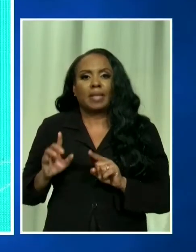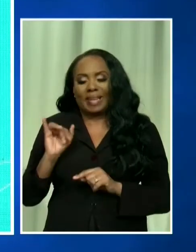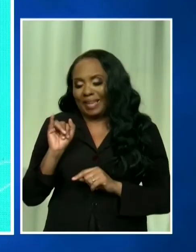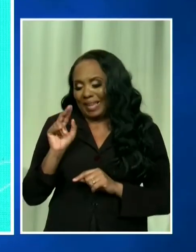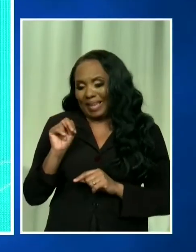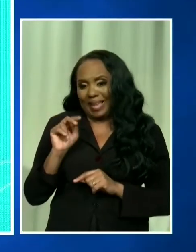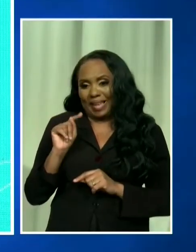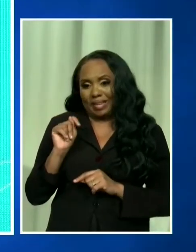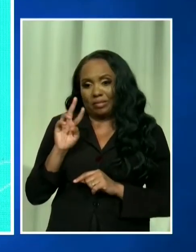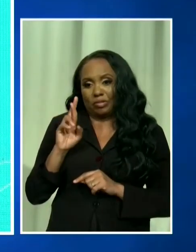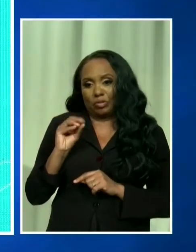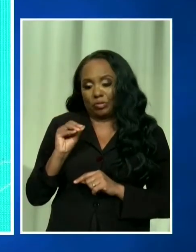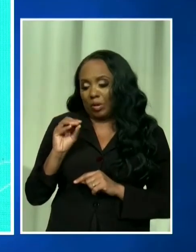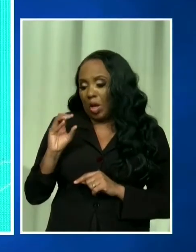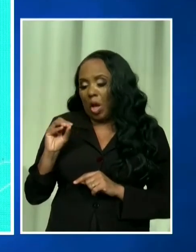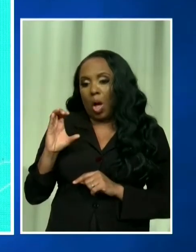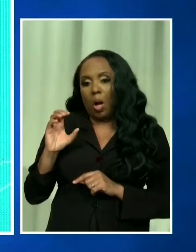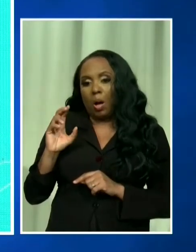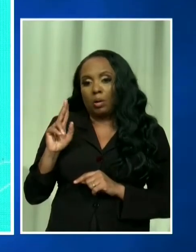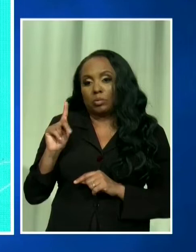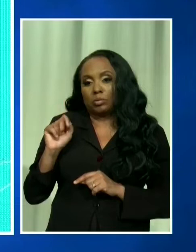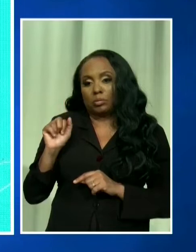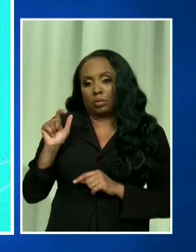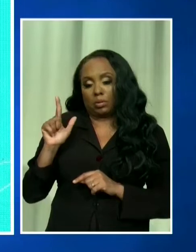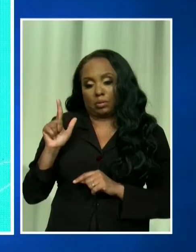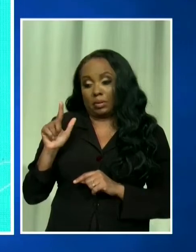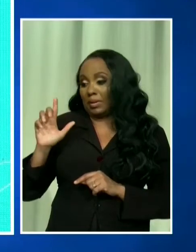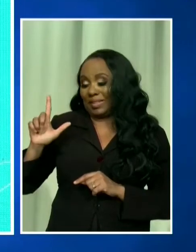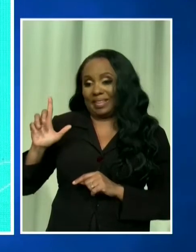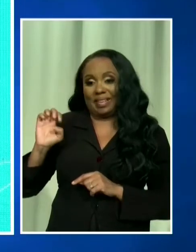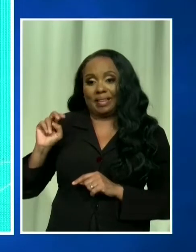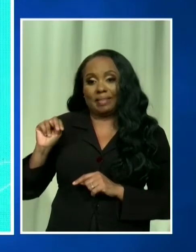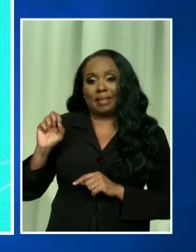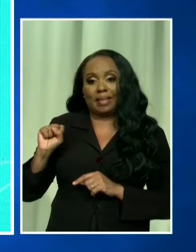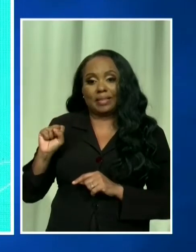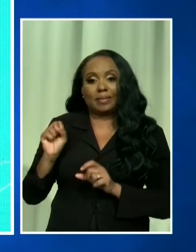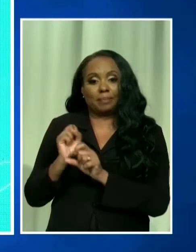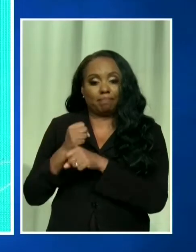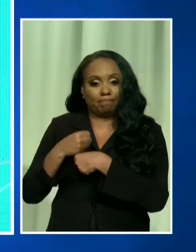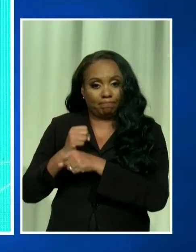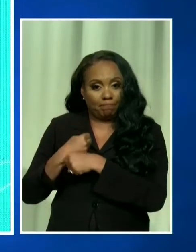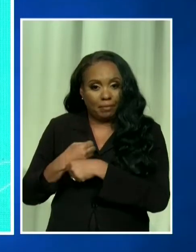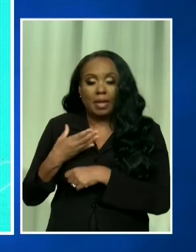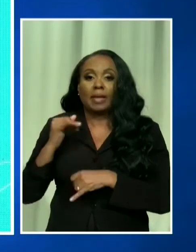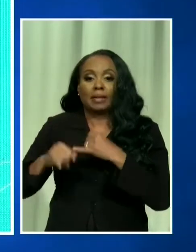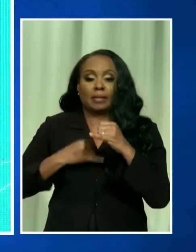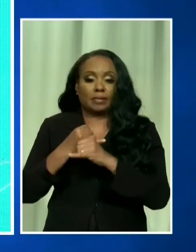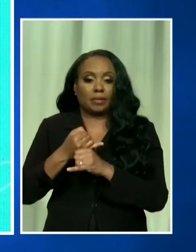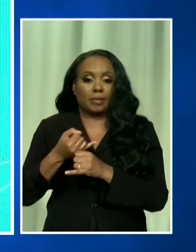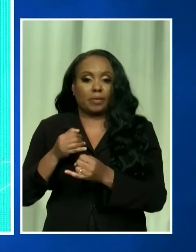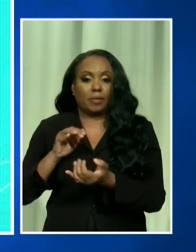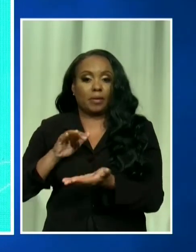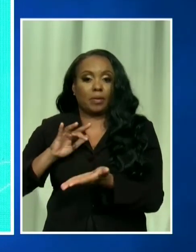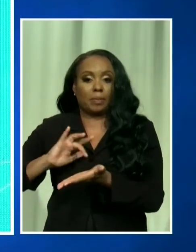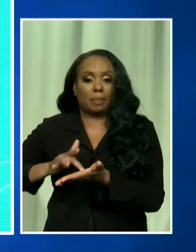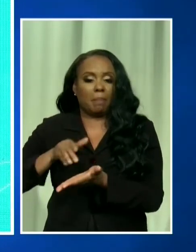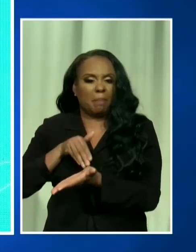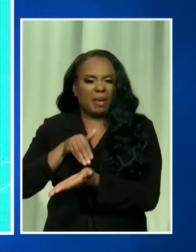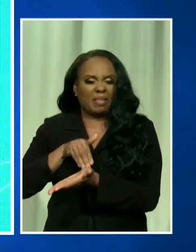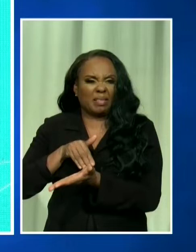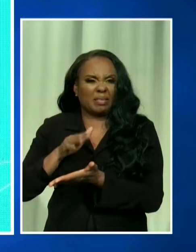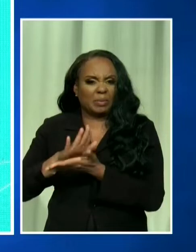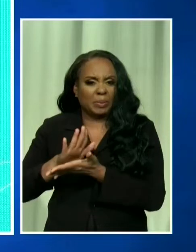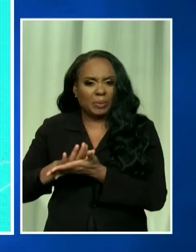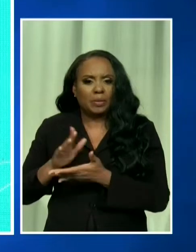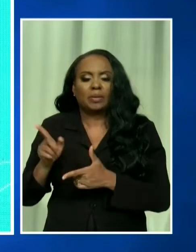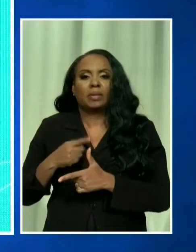intraocular lens manufacturing companies in Barbados. A number of international medical schools are also housed here. And of course, there's the